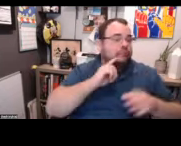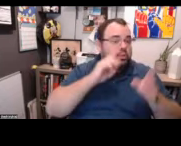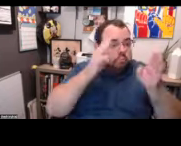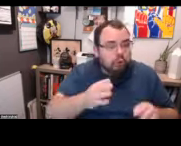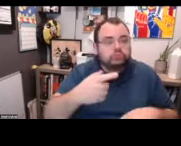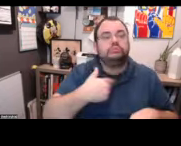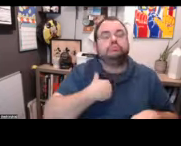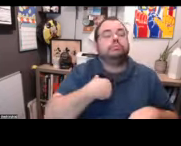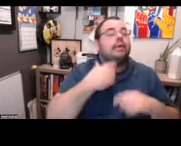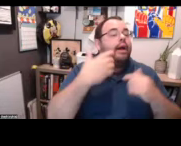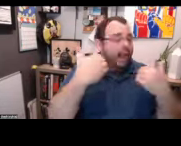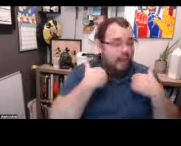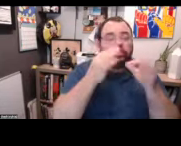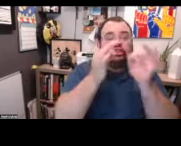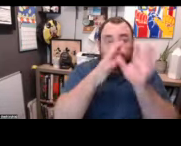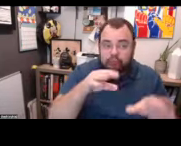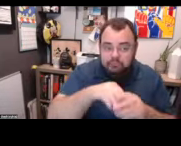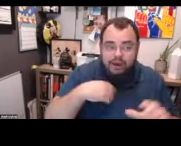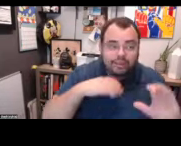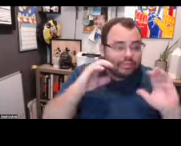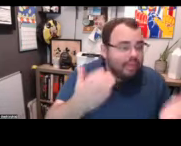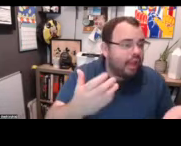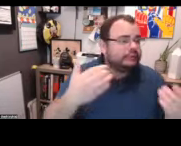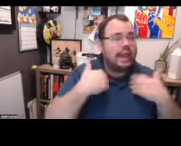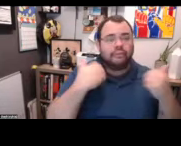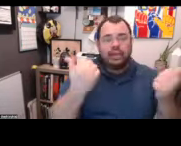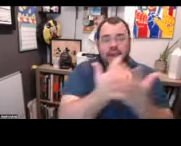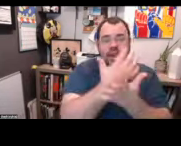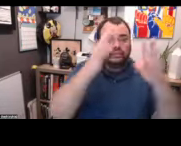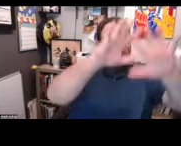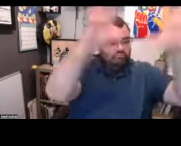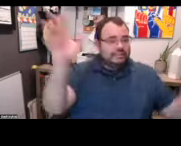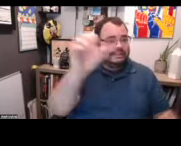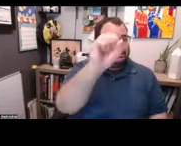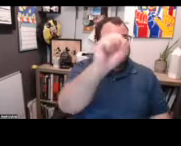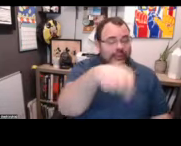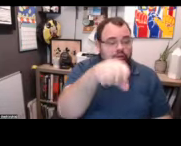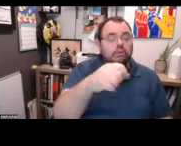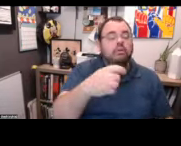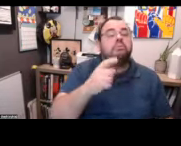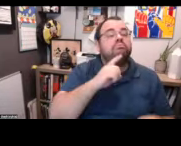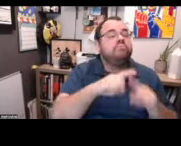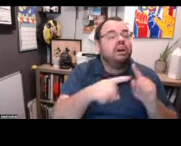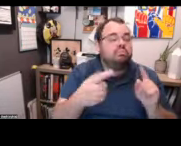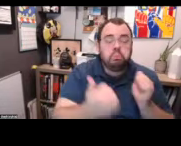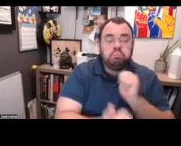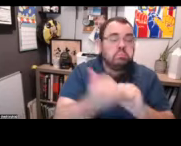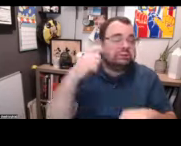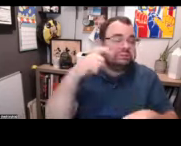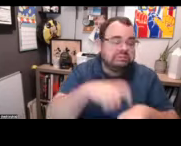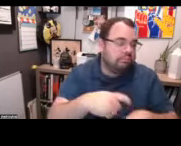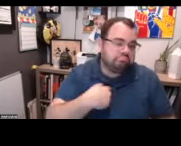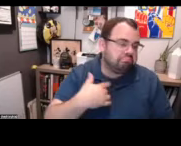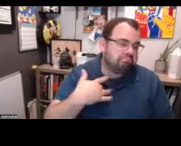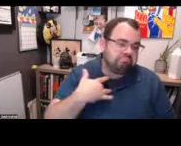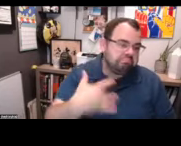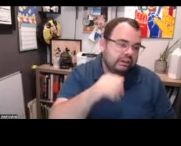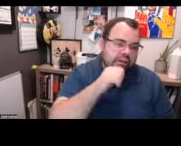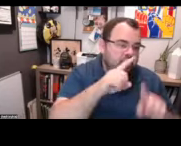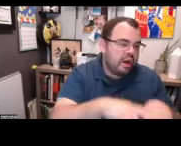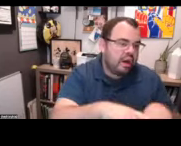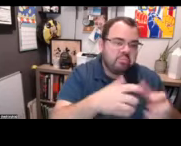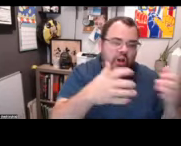So I'm a deaf person. I have interpreters in my classrooms. I have the whole gambit. But